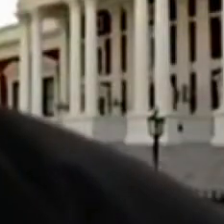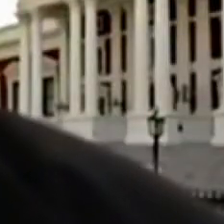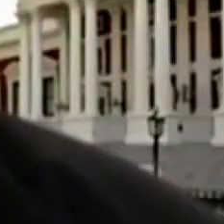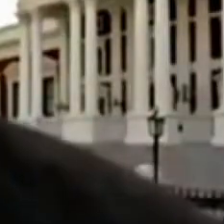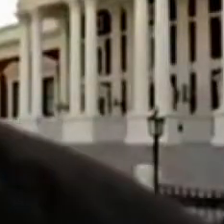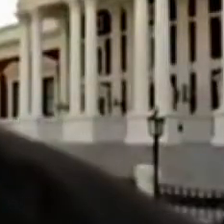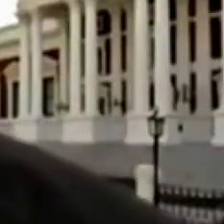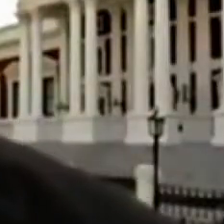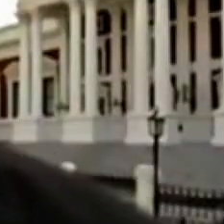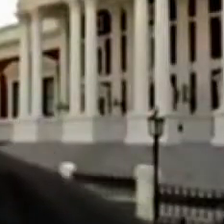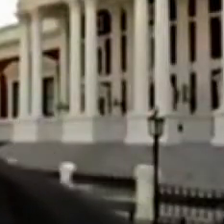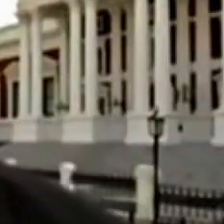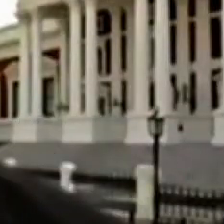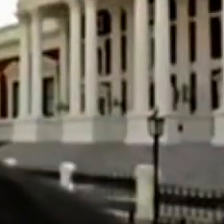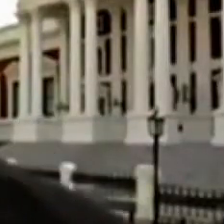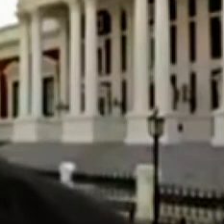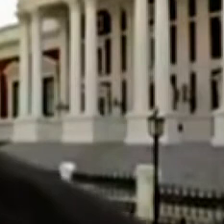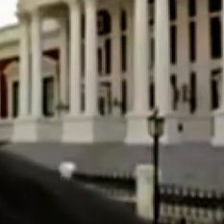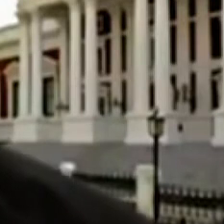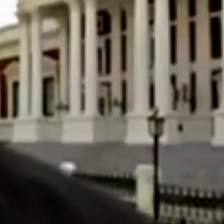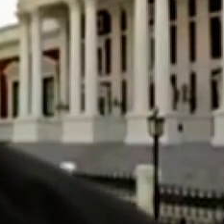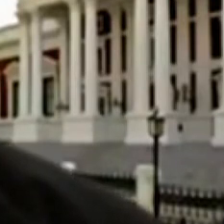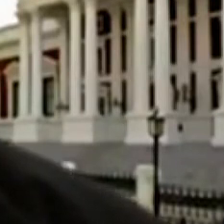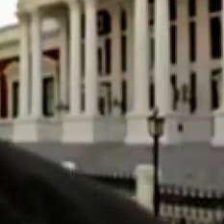Thank you. Honorable Minister.